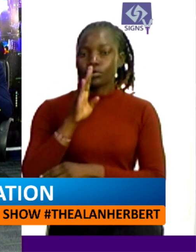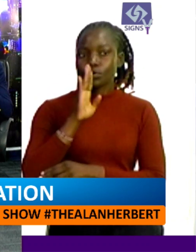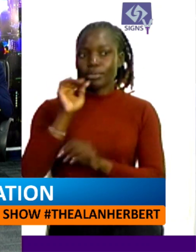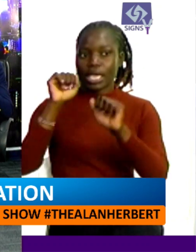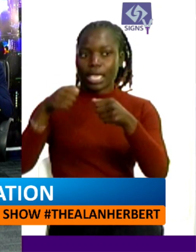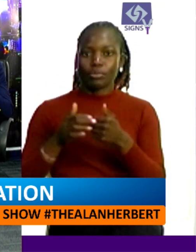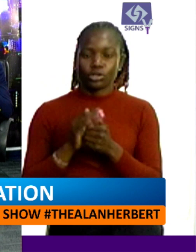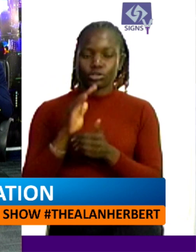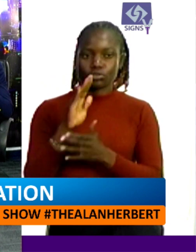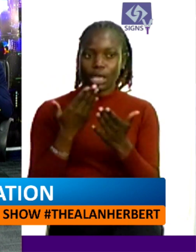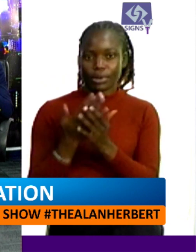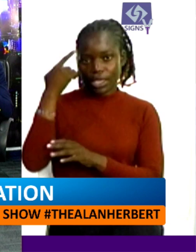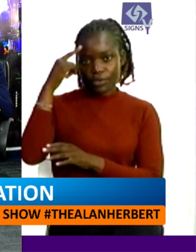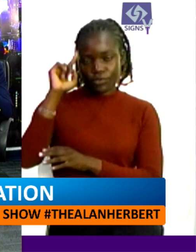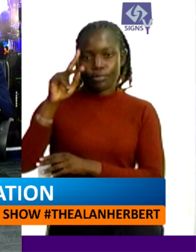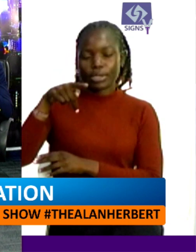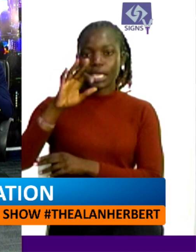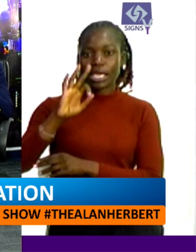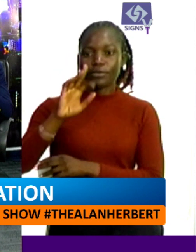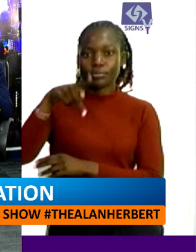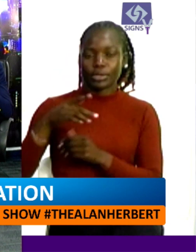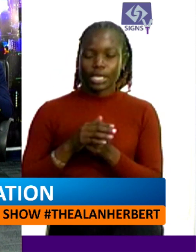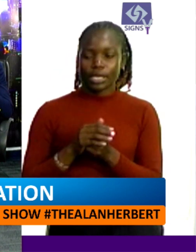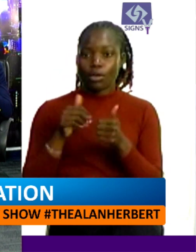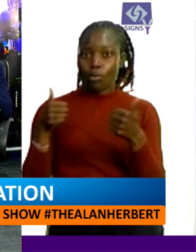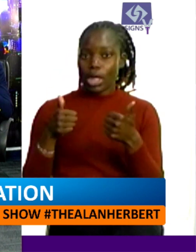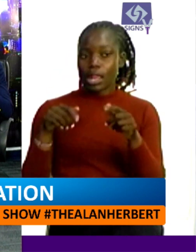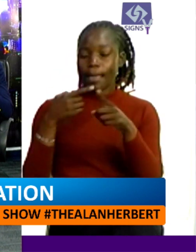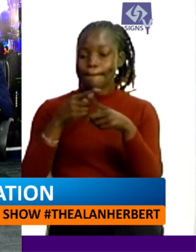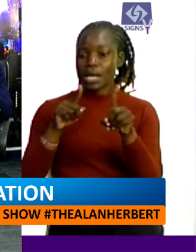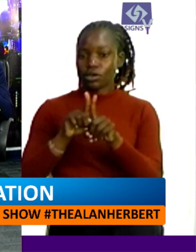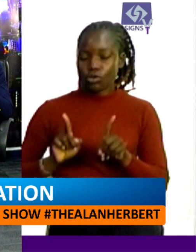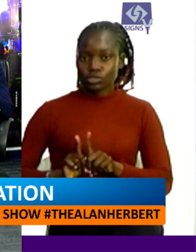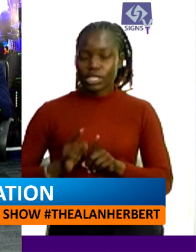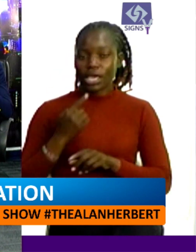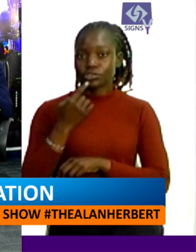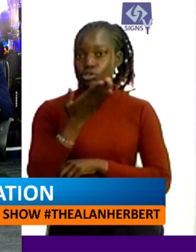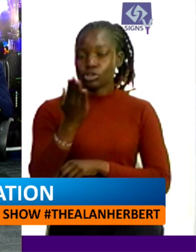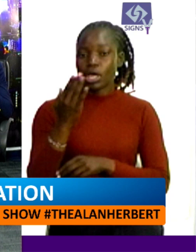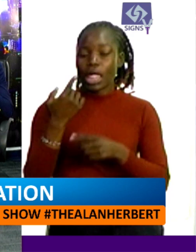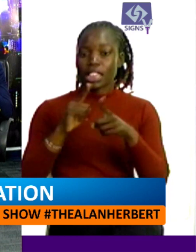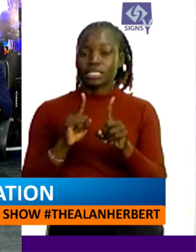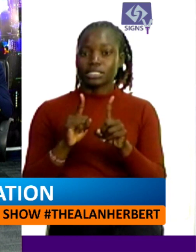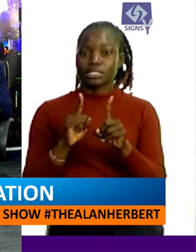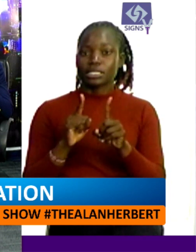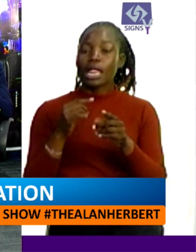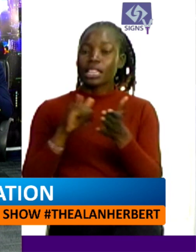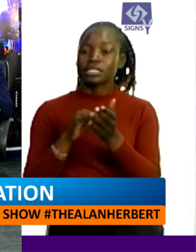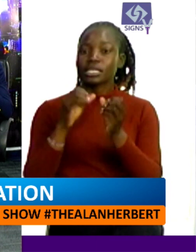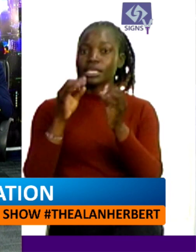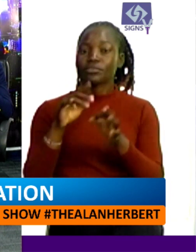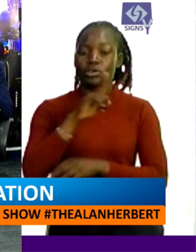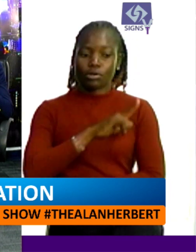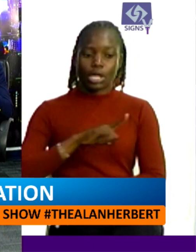to apply for the PFP seamlessly. But also they have told you that if you get lucky